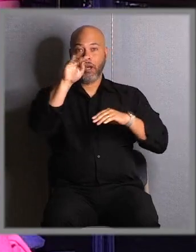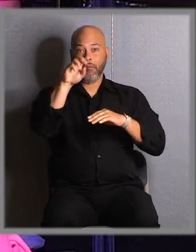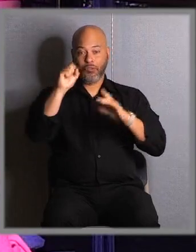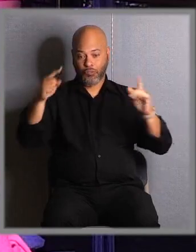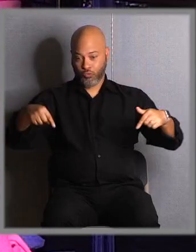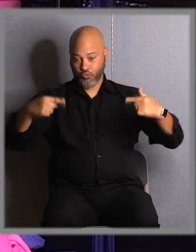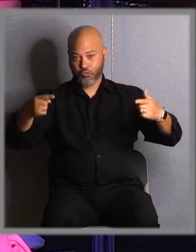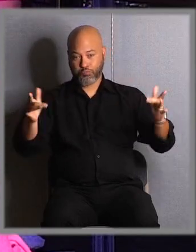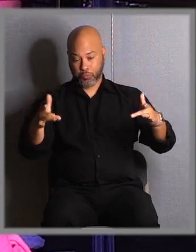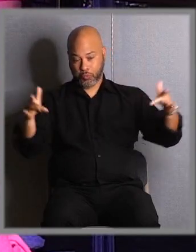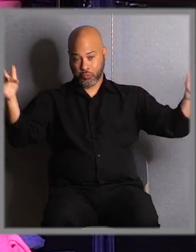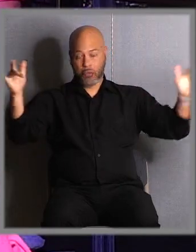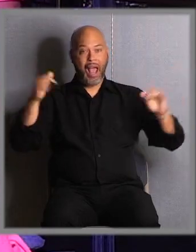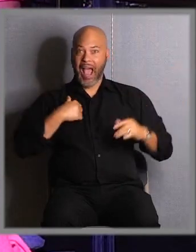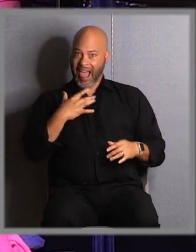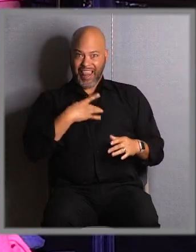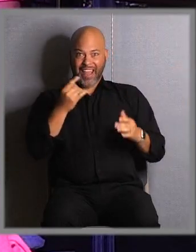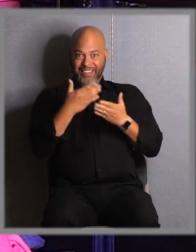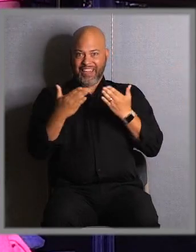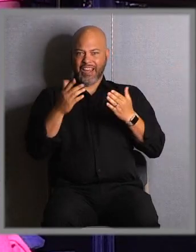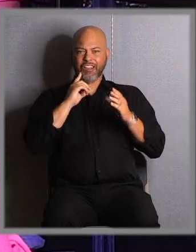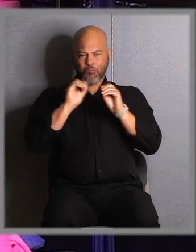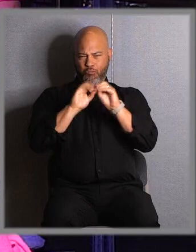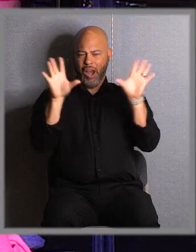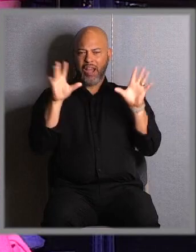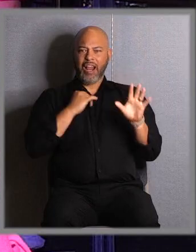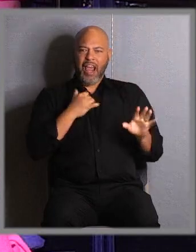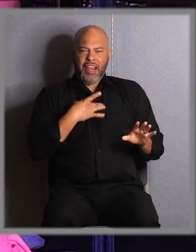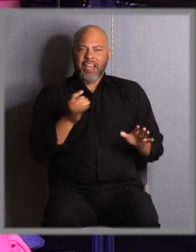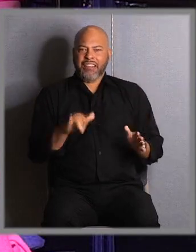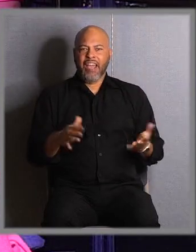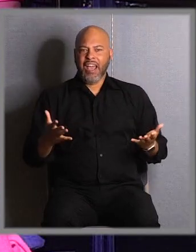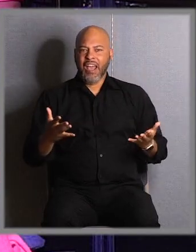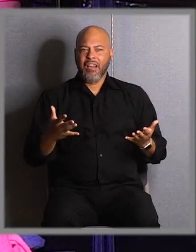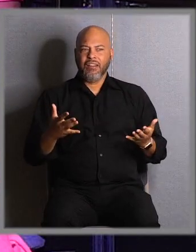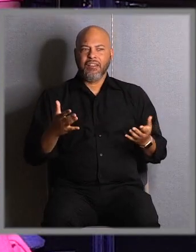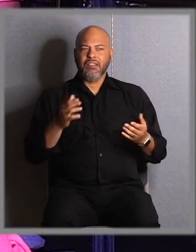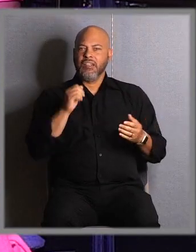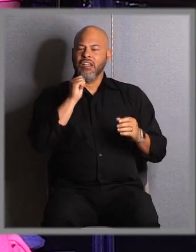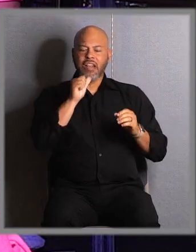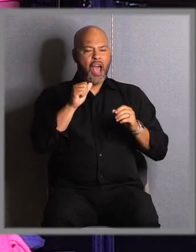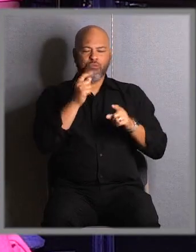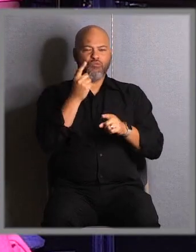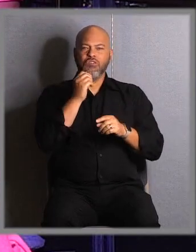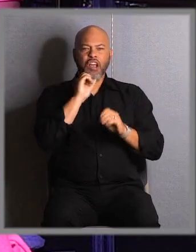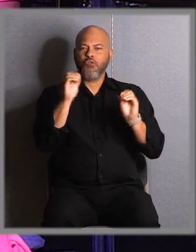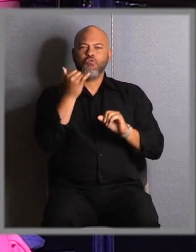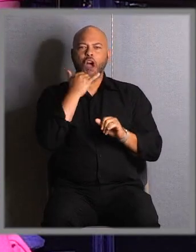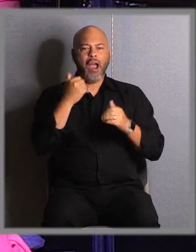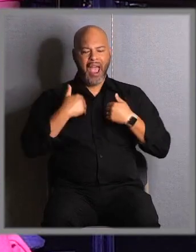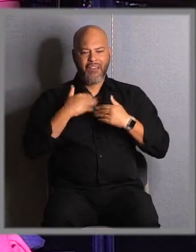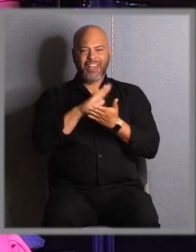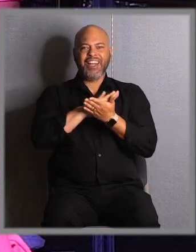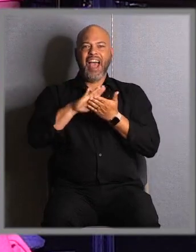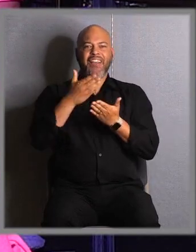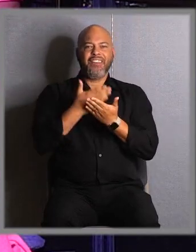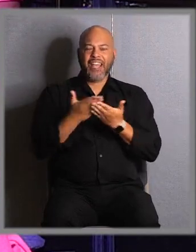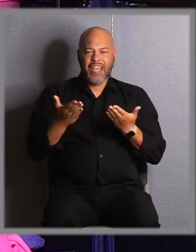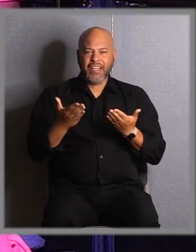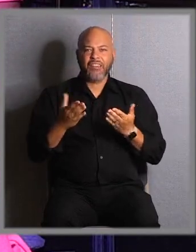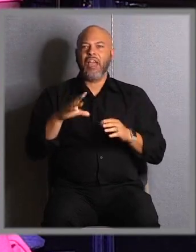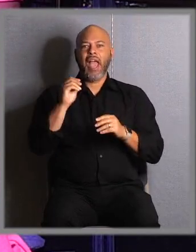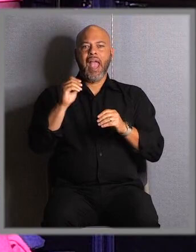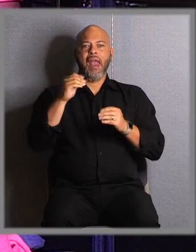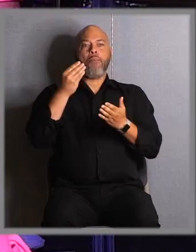It's like... I like shiny stuff. I mean, but it's nothing wrong with having nice things. Just like it's nothing wrong with having money. It's